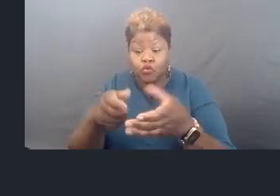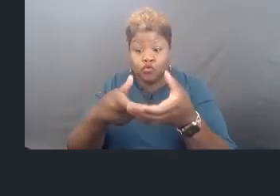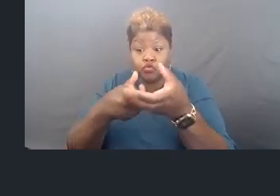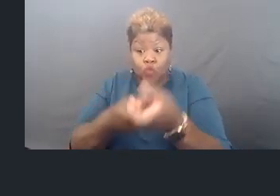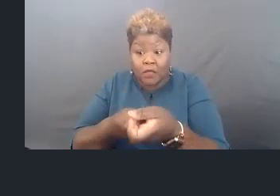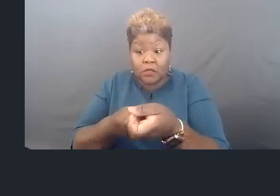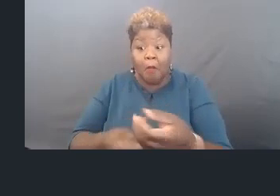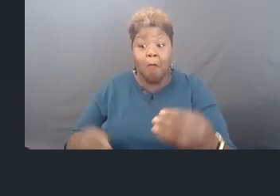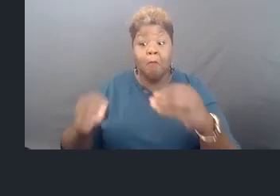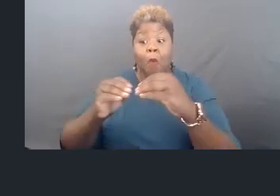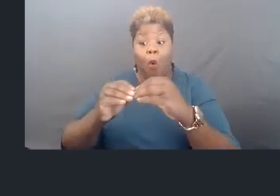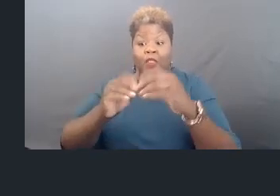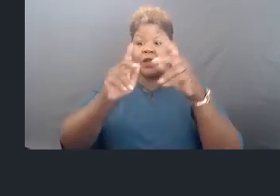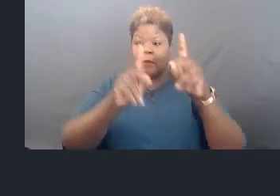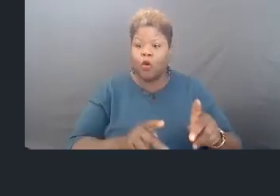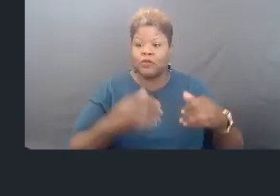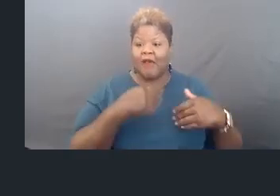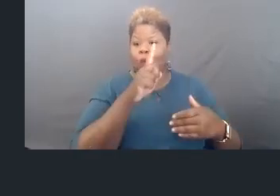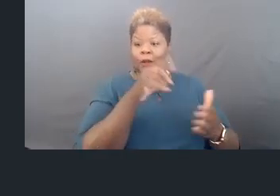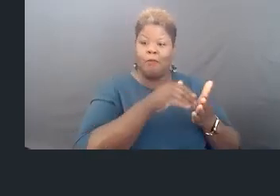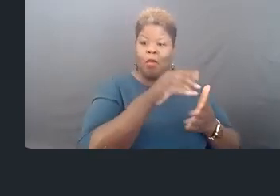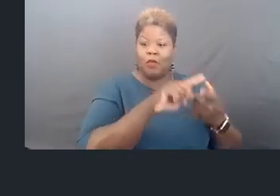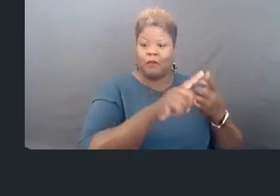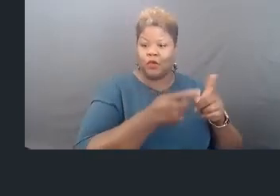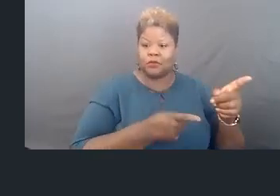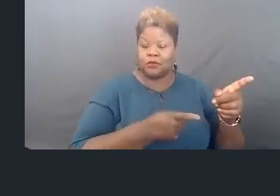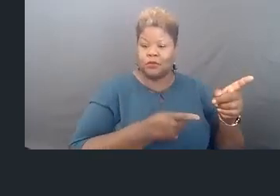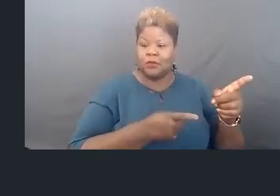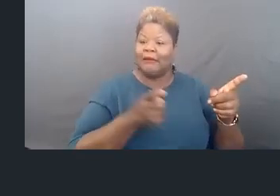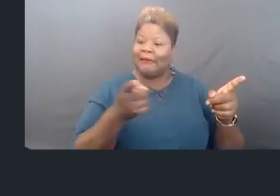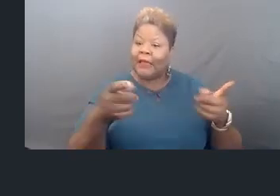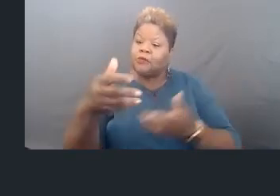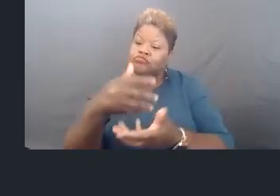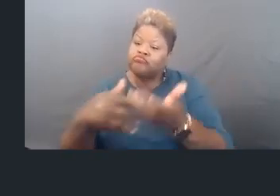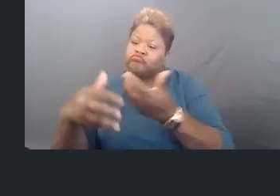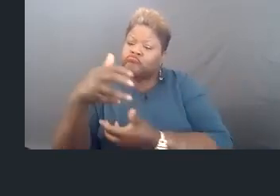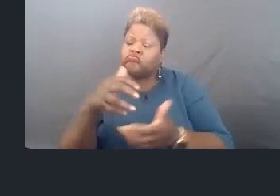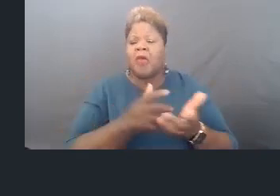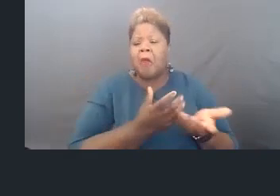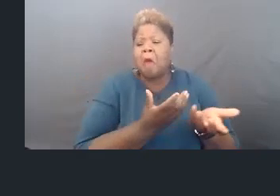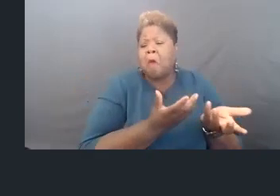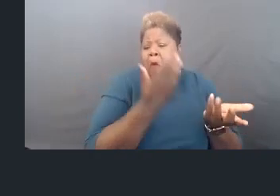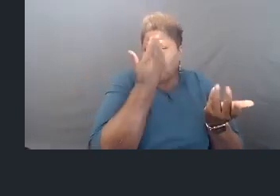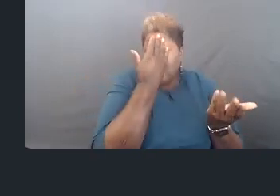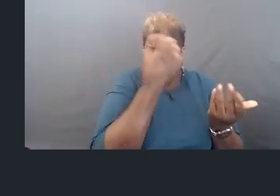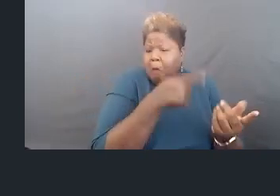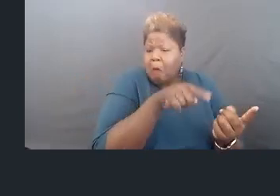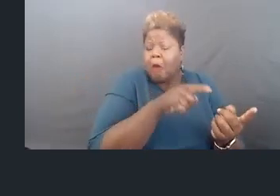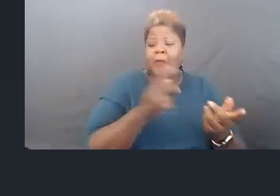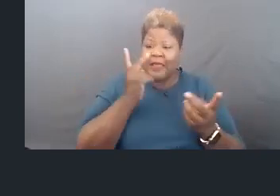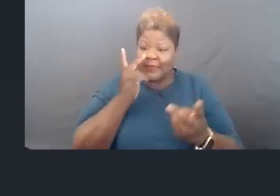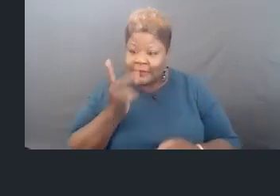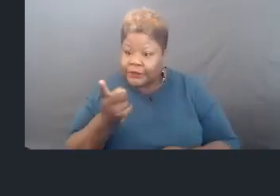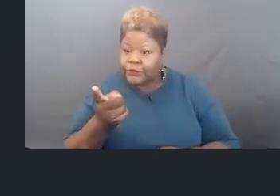than if you had a million friends, right? They may interact with you more because they trust you and can see you and talk to you